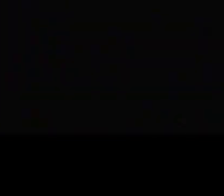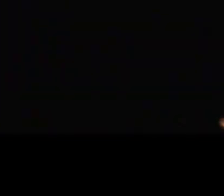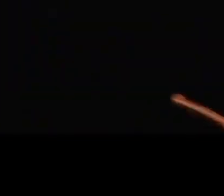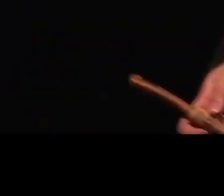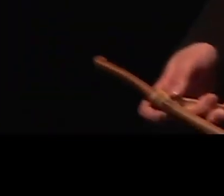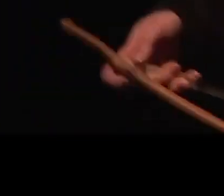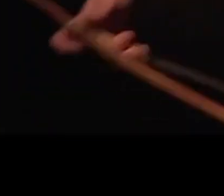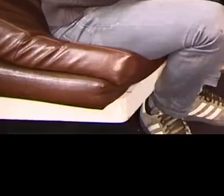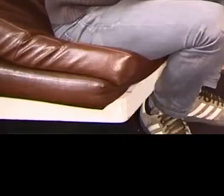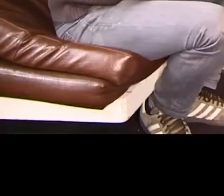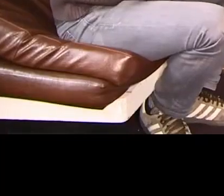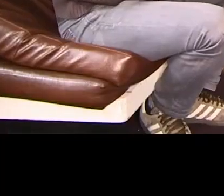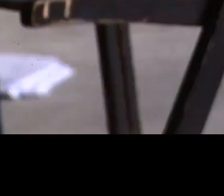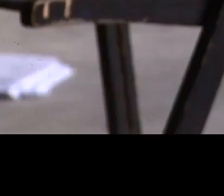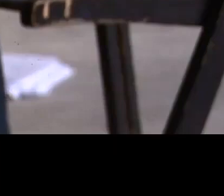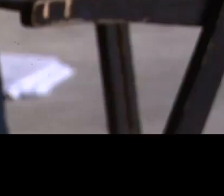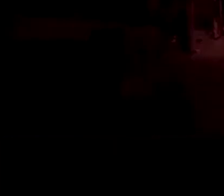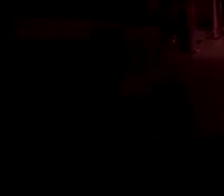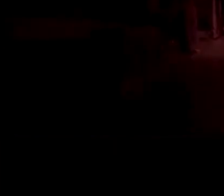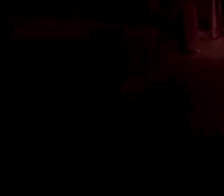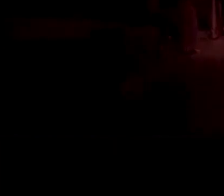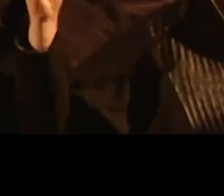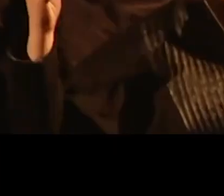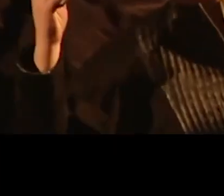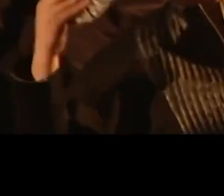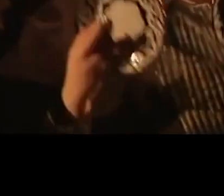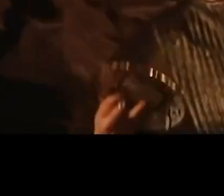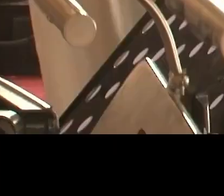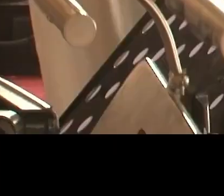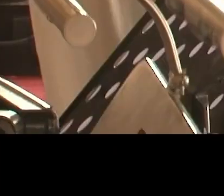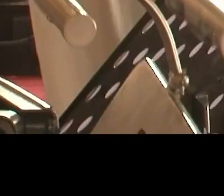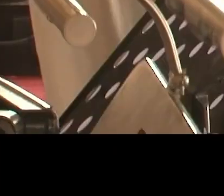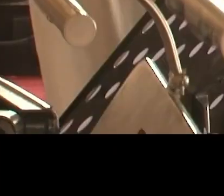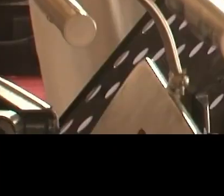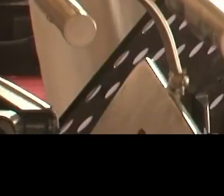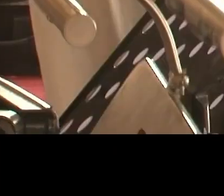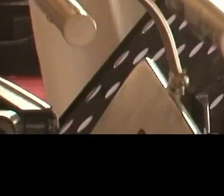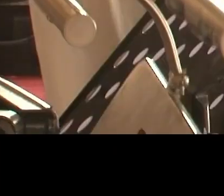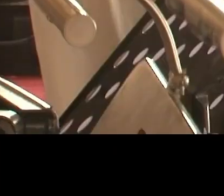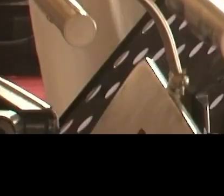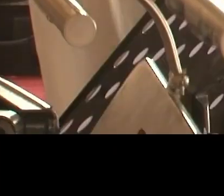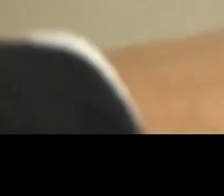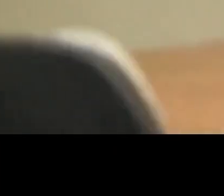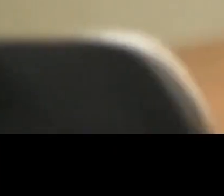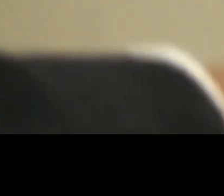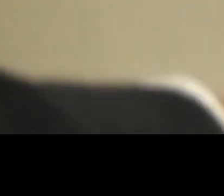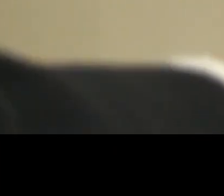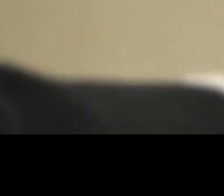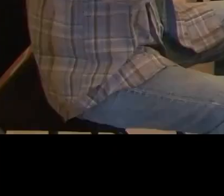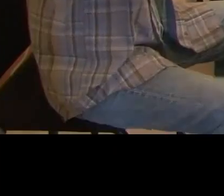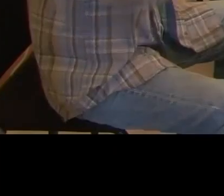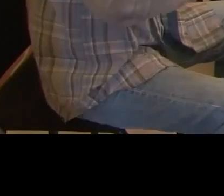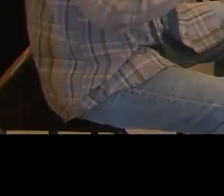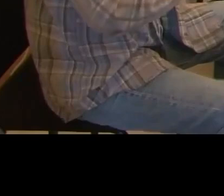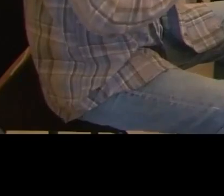century, we had to not only revive it, but also make it relevant to the kids, the students of today.